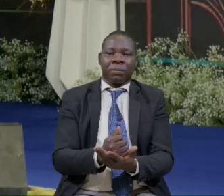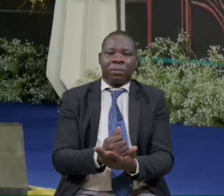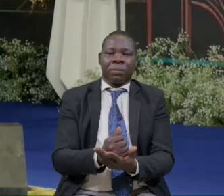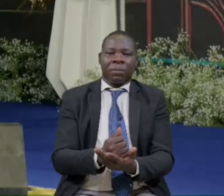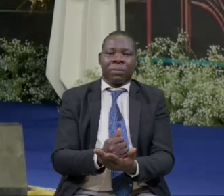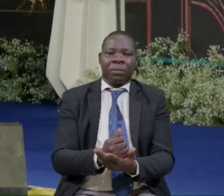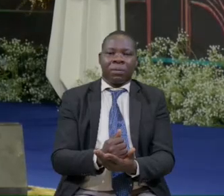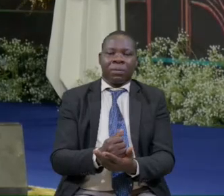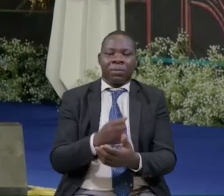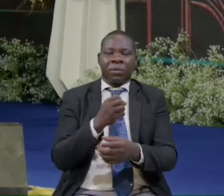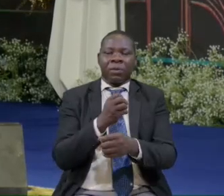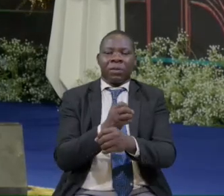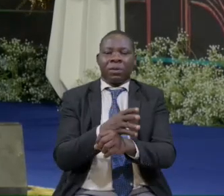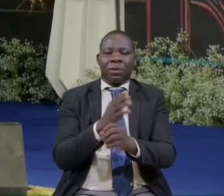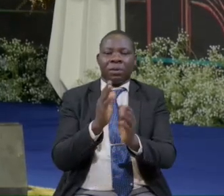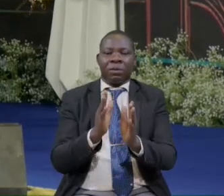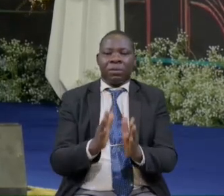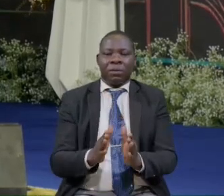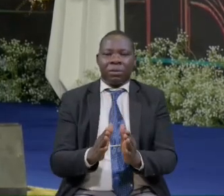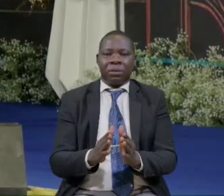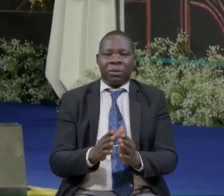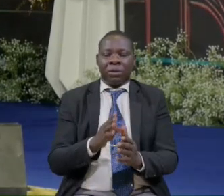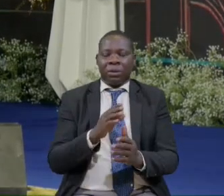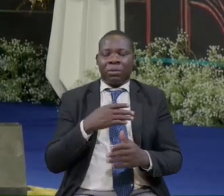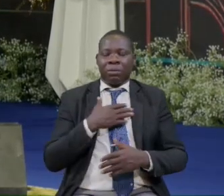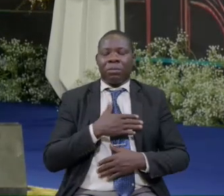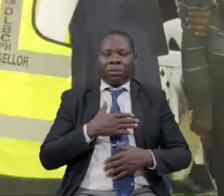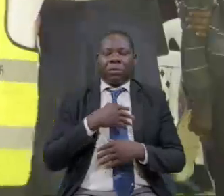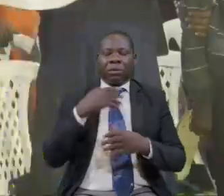Counselors, please round up.